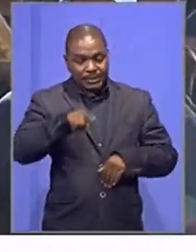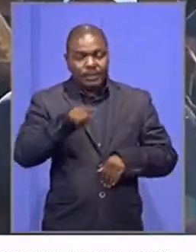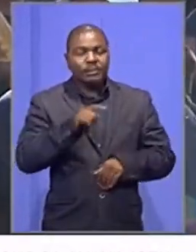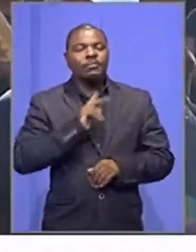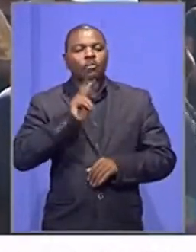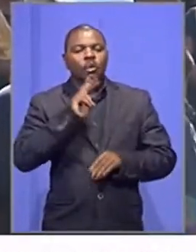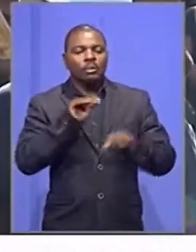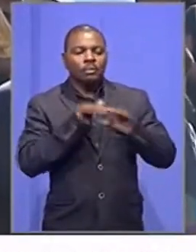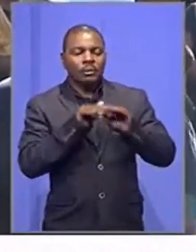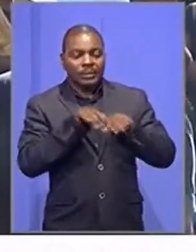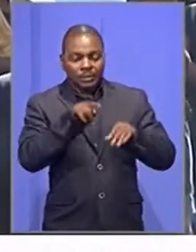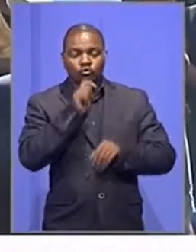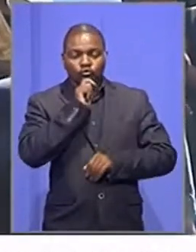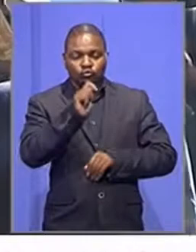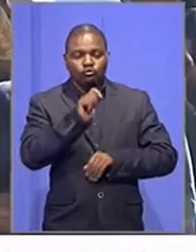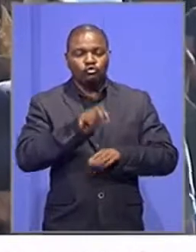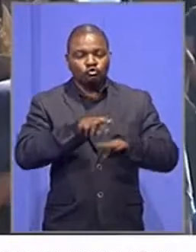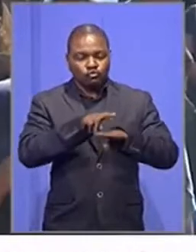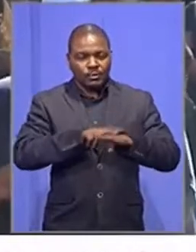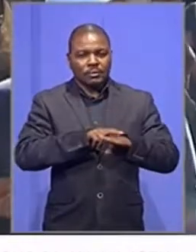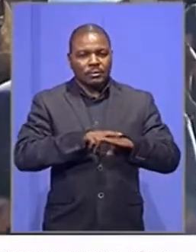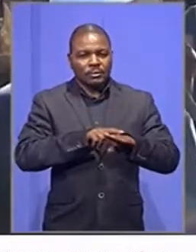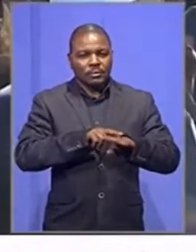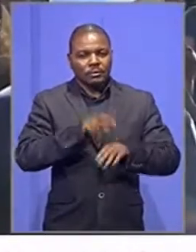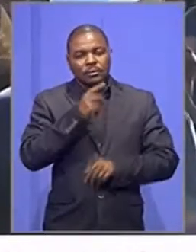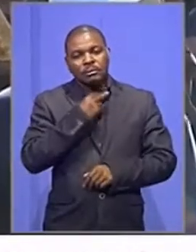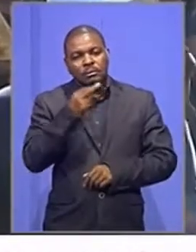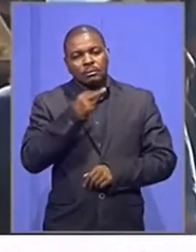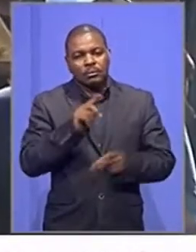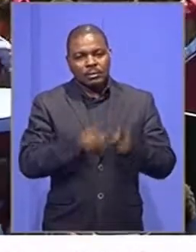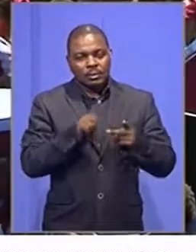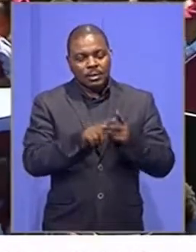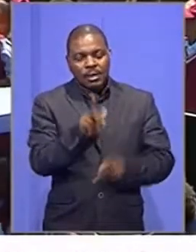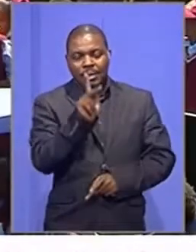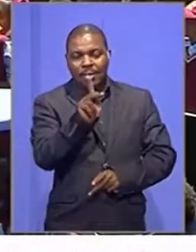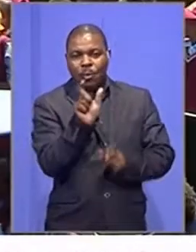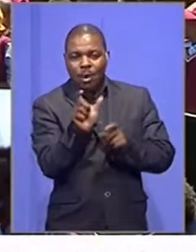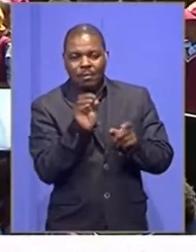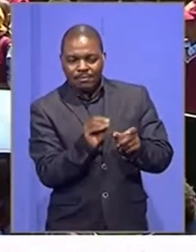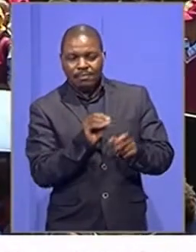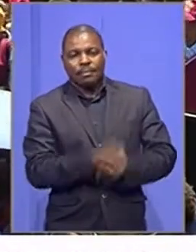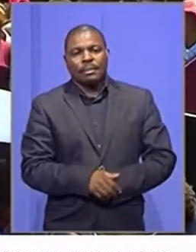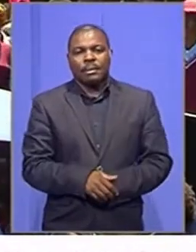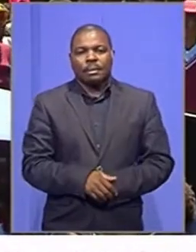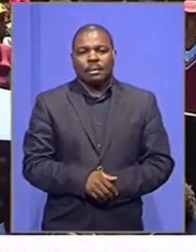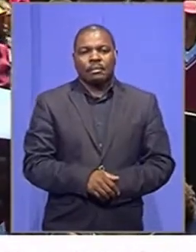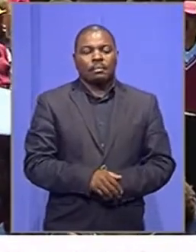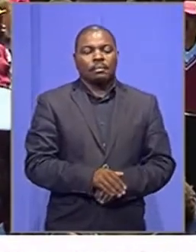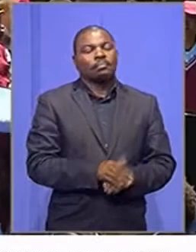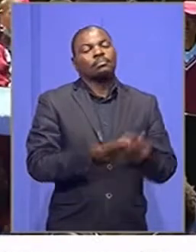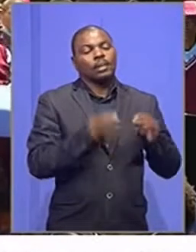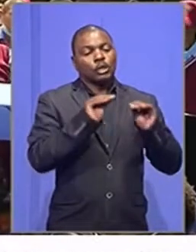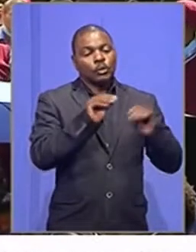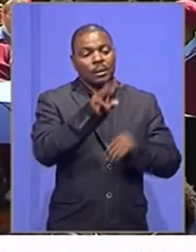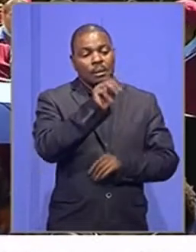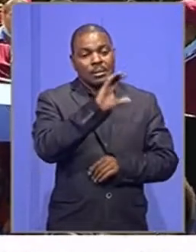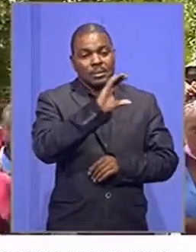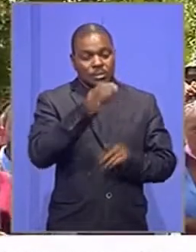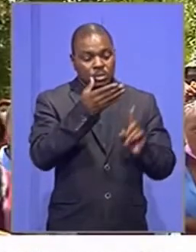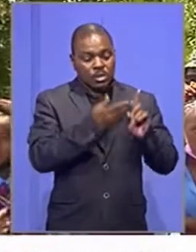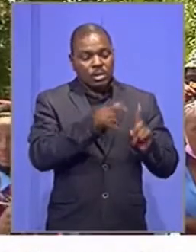and it was a racist voice note. So they once said the K word. Molekgotlaphethiši wa Thuto Gauteng Panyaza Lesufi o